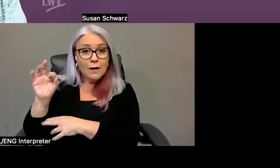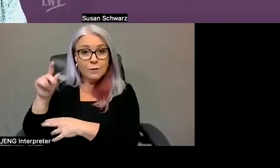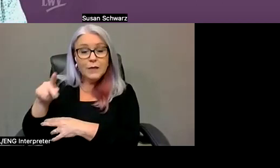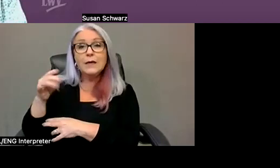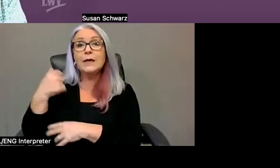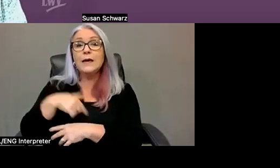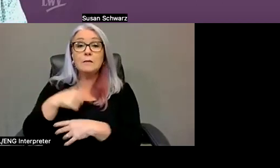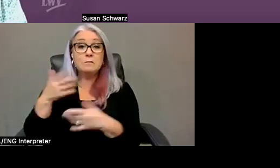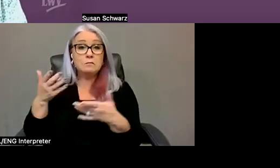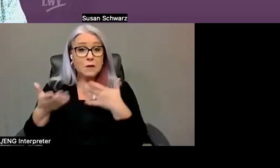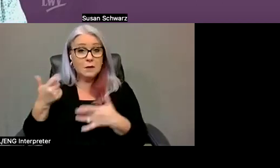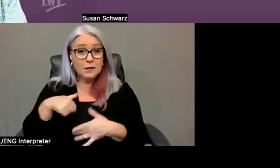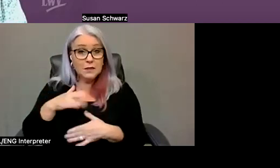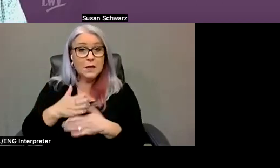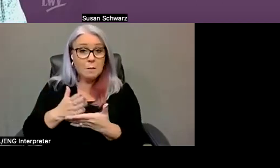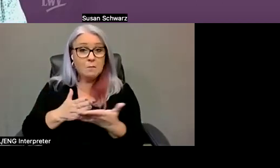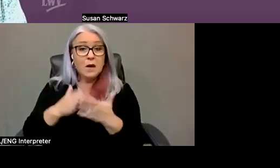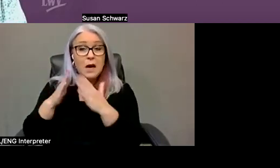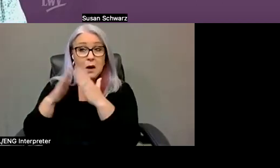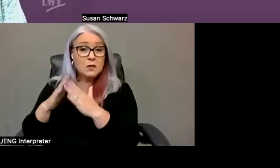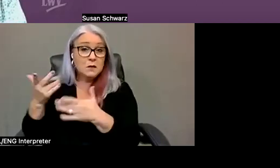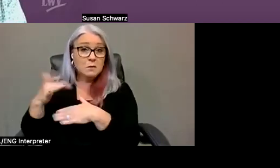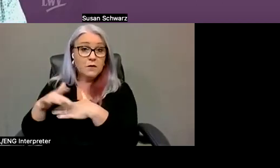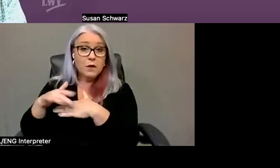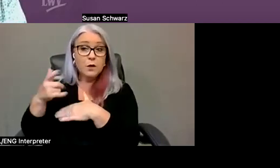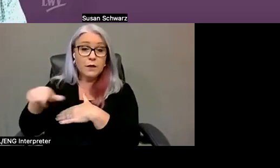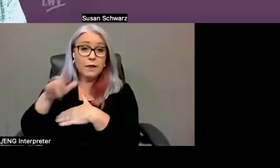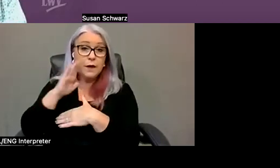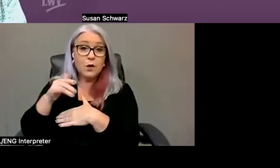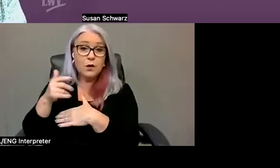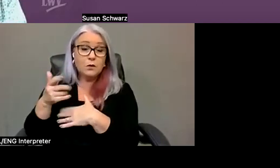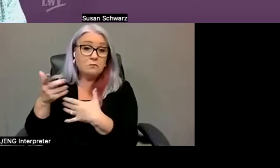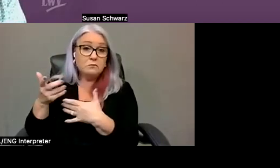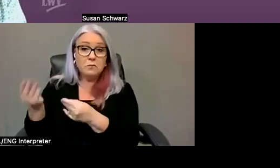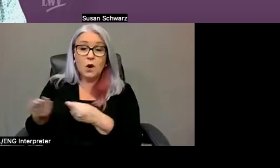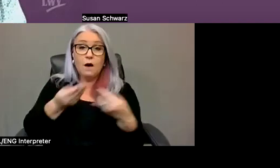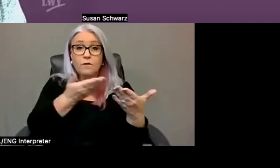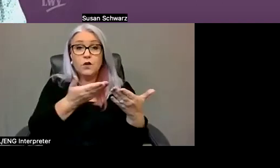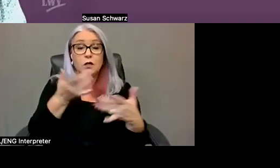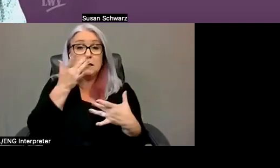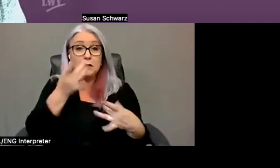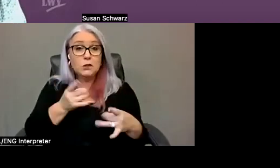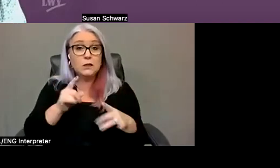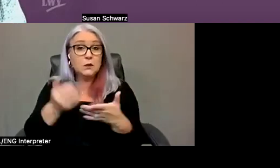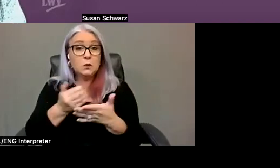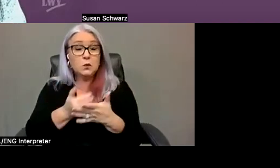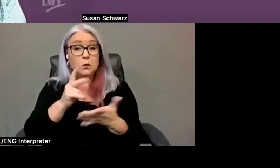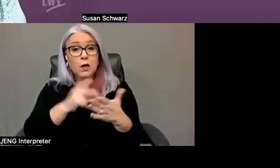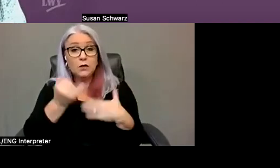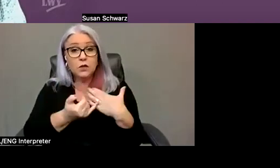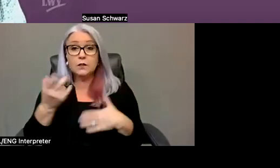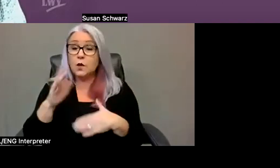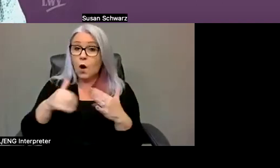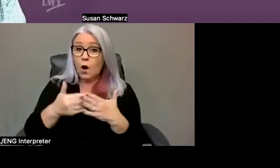maybe available, and they will come forth with interesting projects, we hope, that will either be all